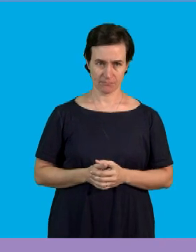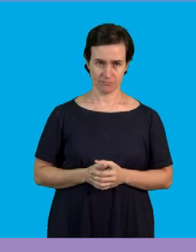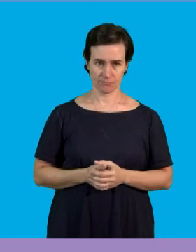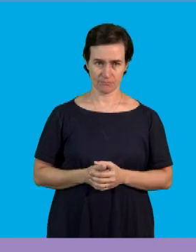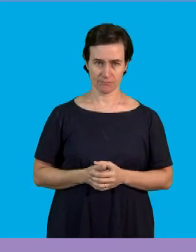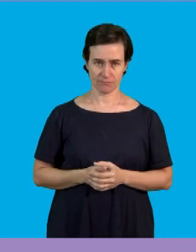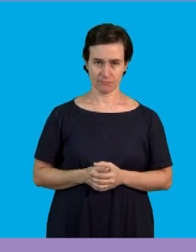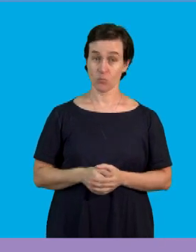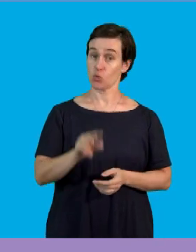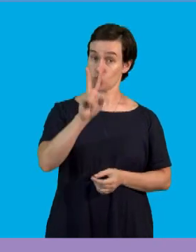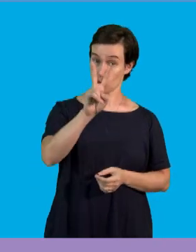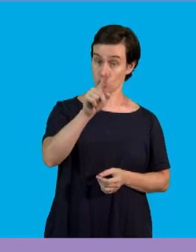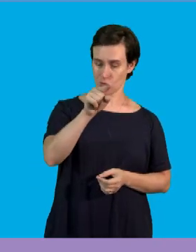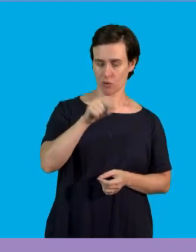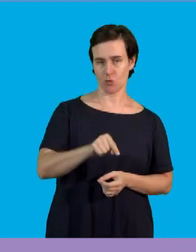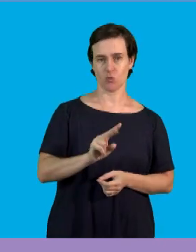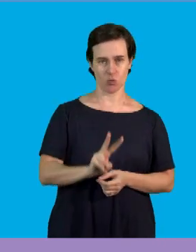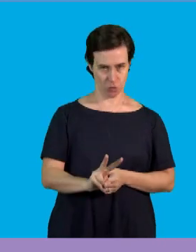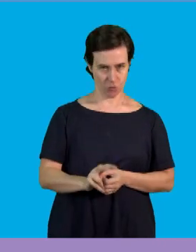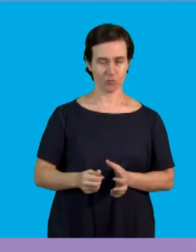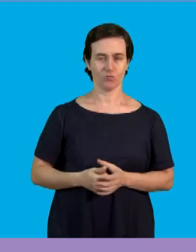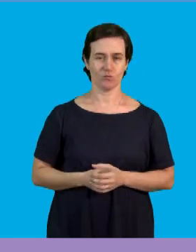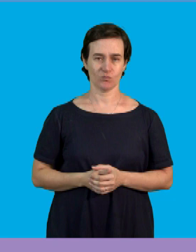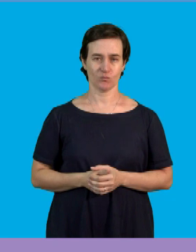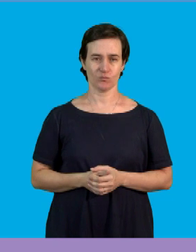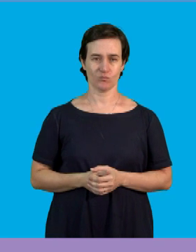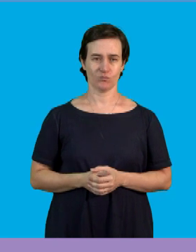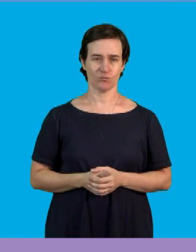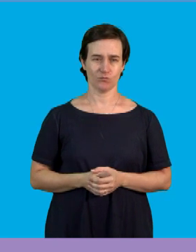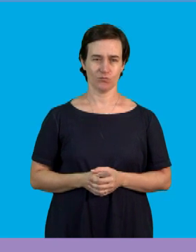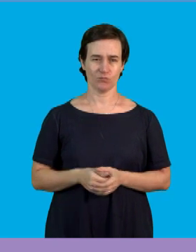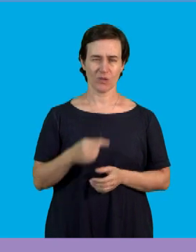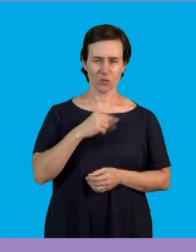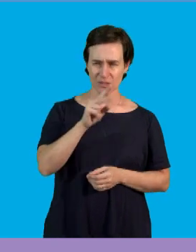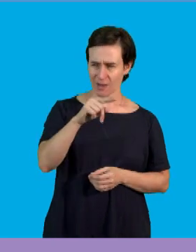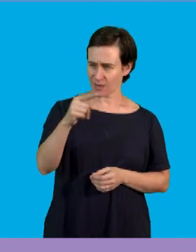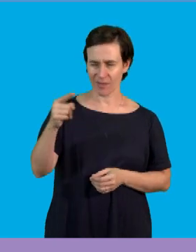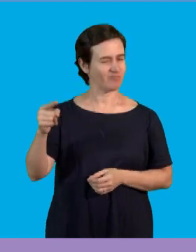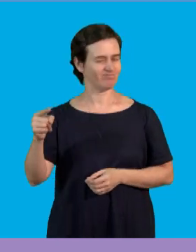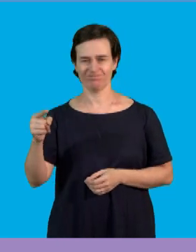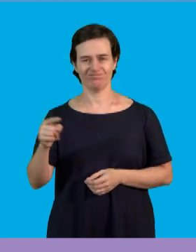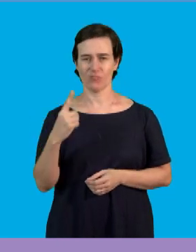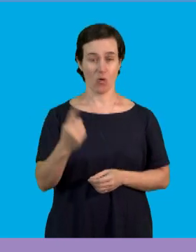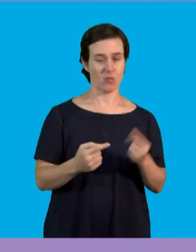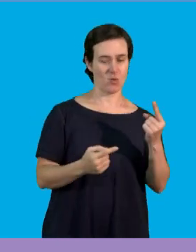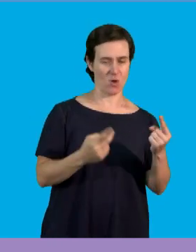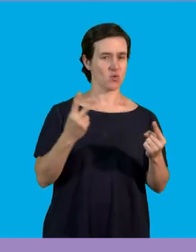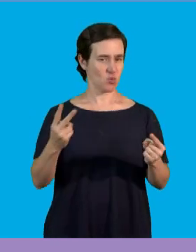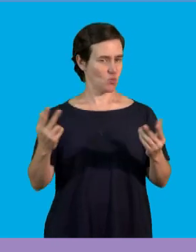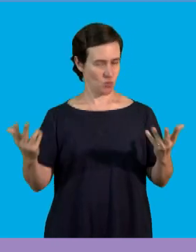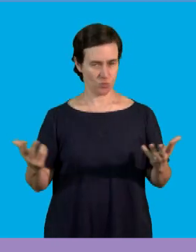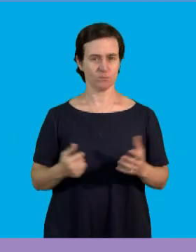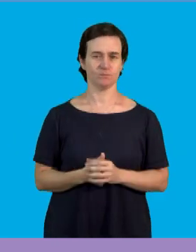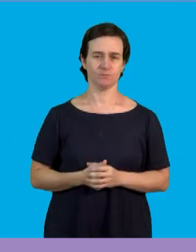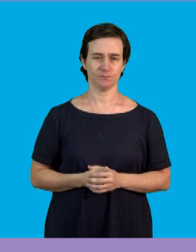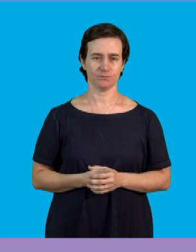and we have 2 as a common factor. And when you look through that list, there is no other common